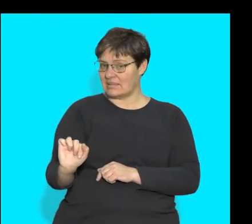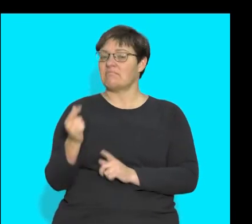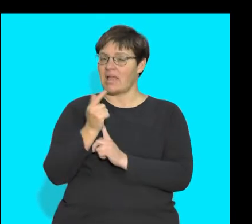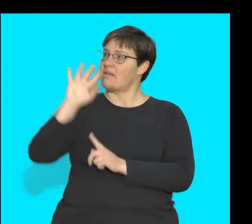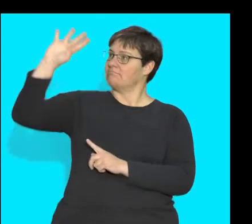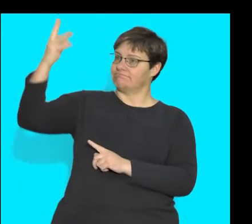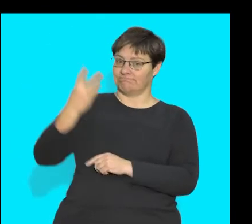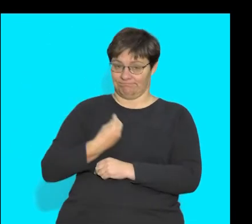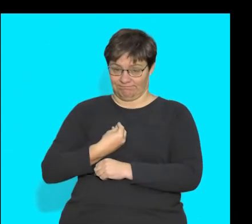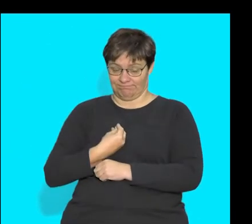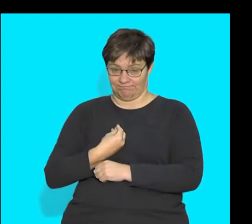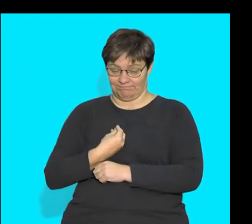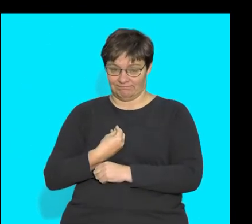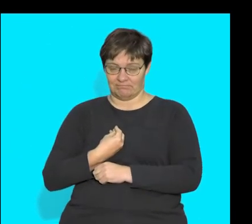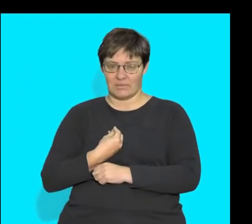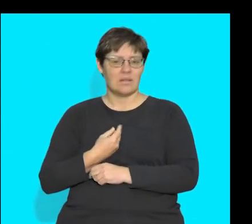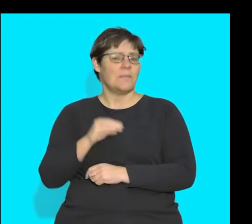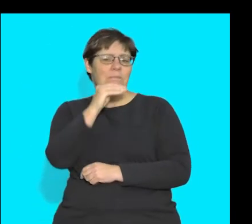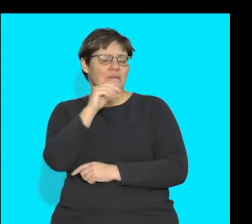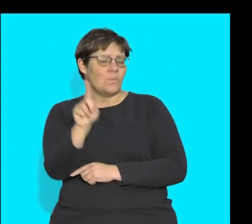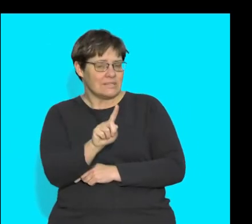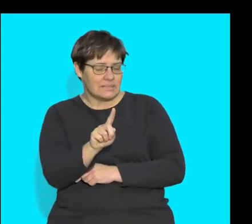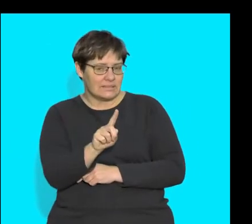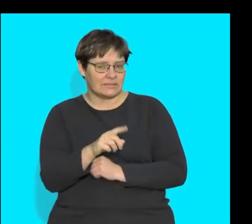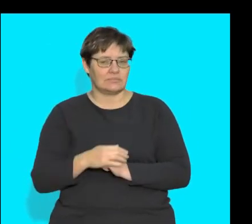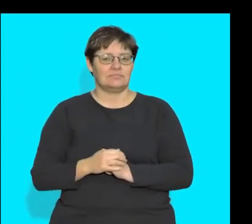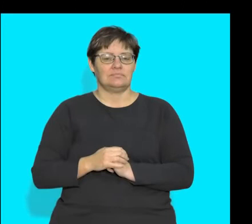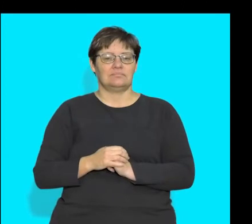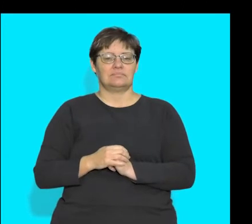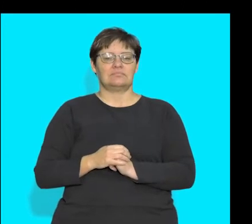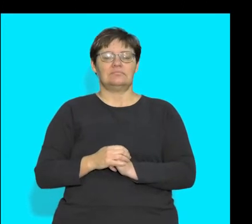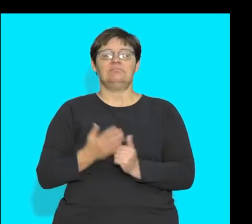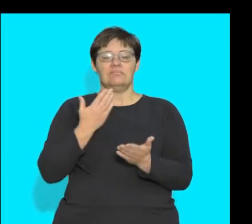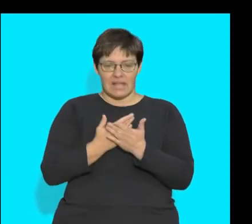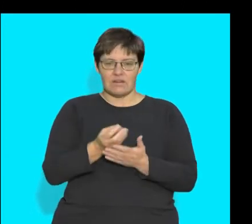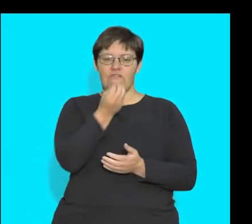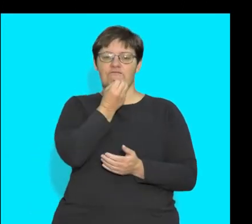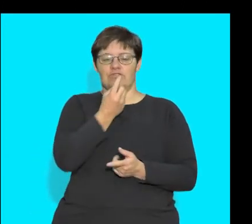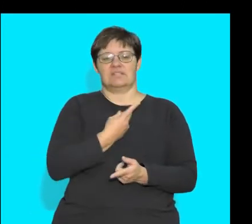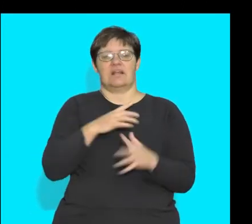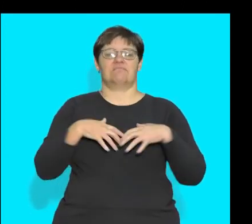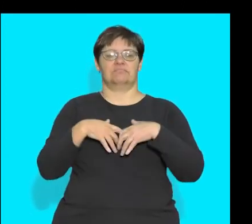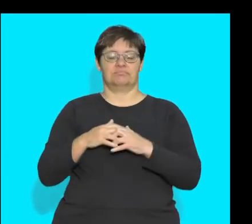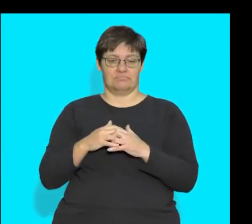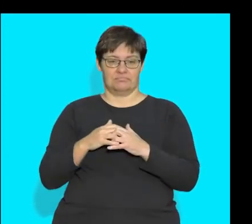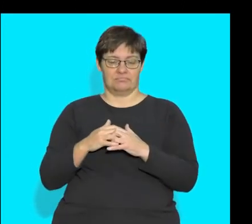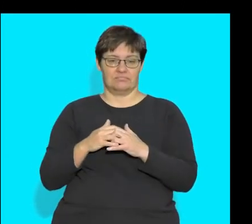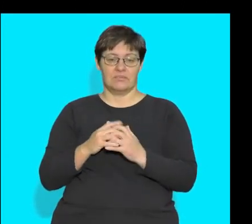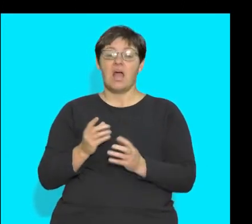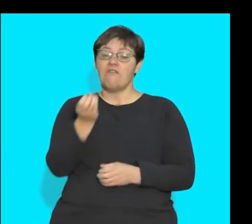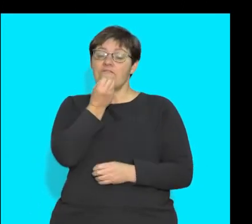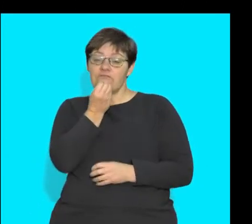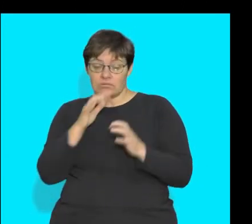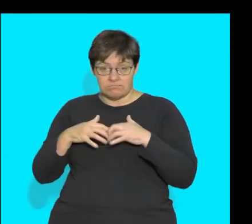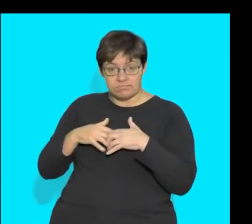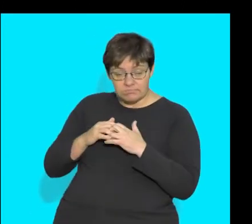can photosynthesize. And what do we mean by that is they can make food. So when they